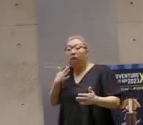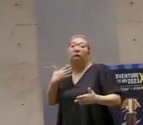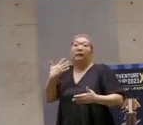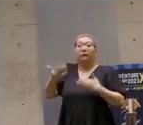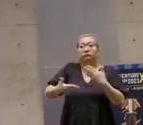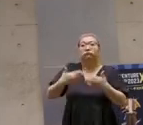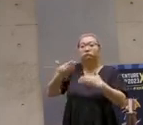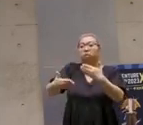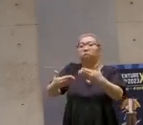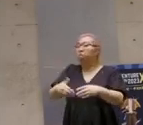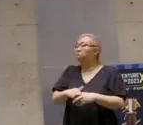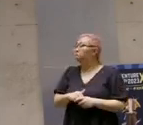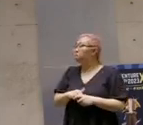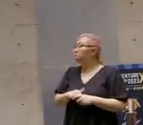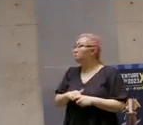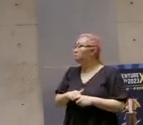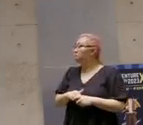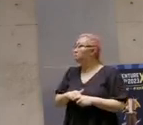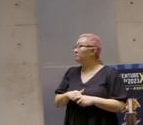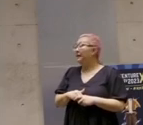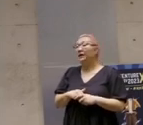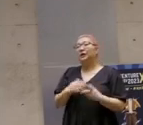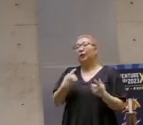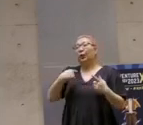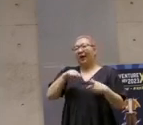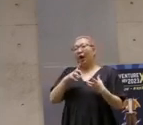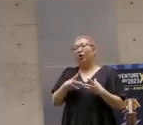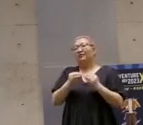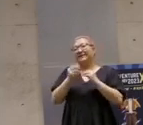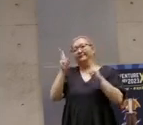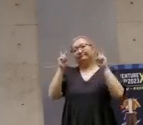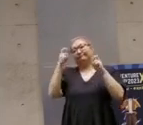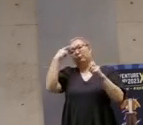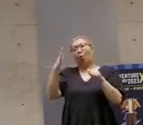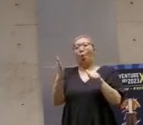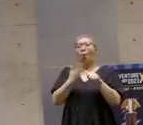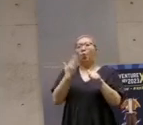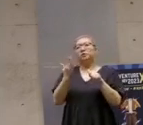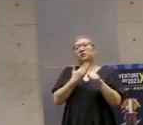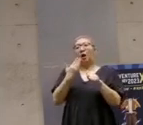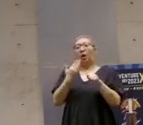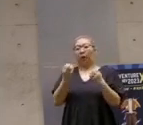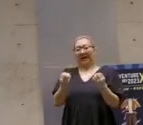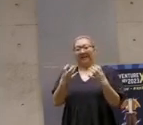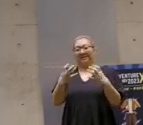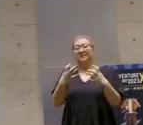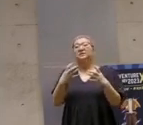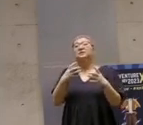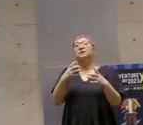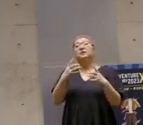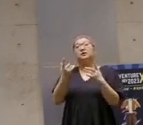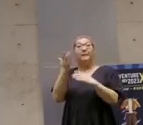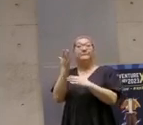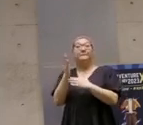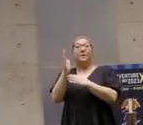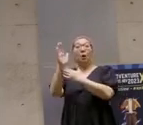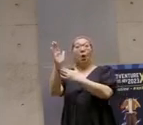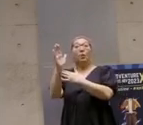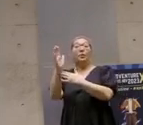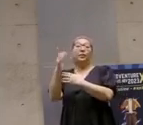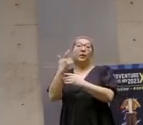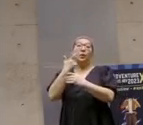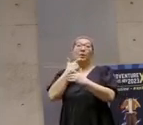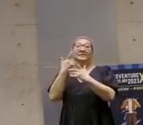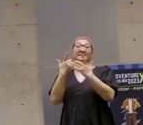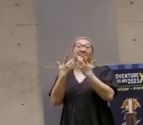hints, which, as I say, means that people shouldn't need to ever go to the hint. So we are going to put timers on to try and just drive people, to nudge